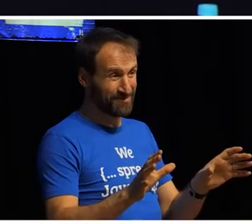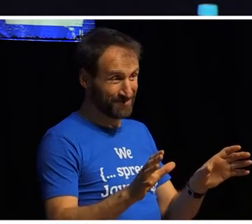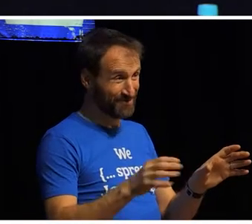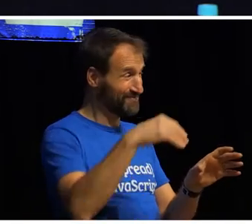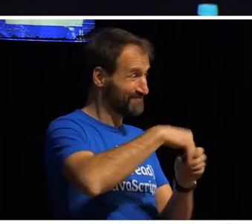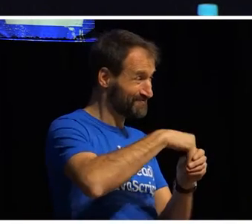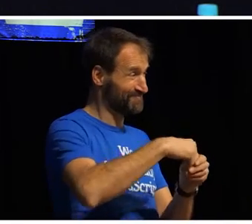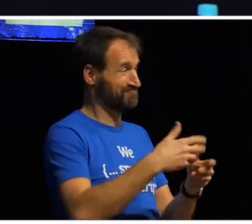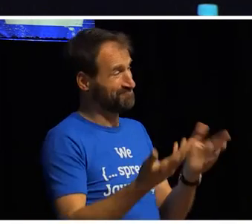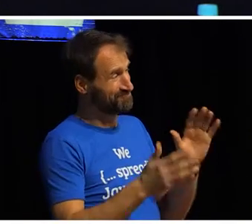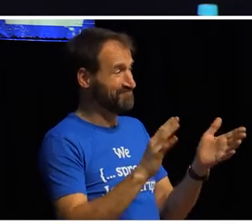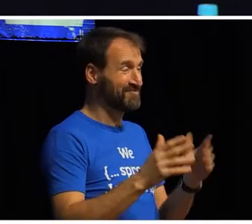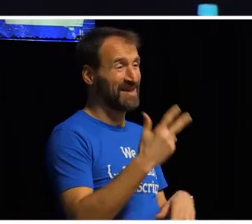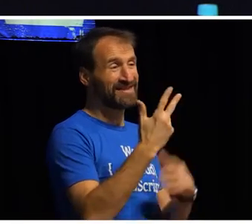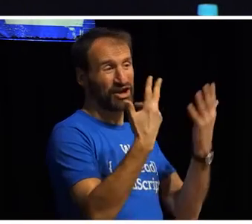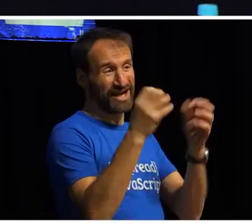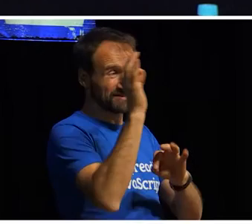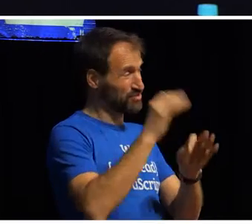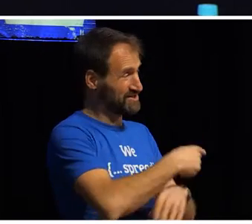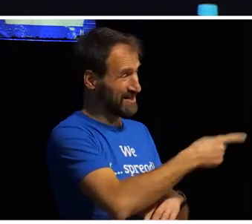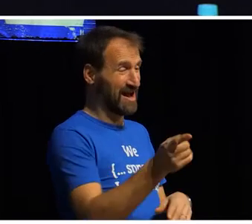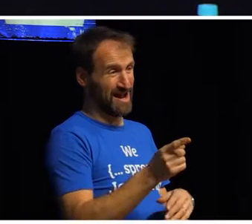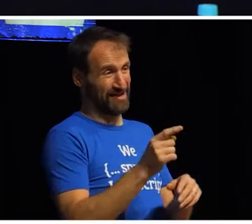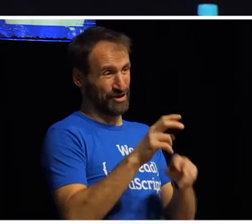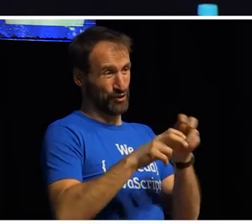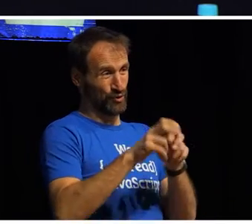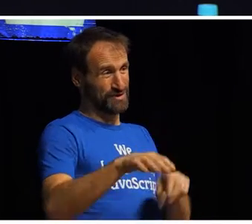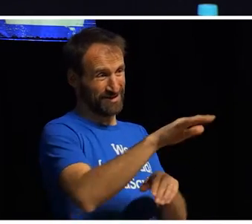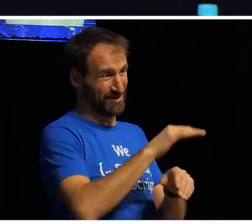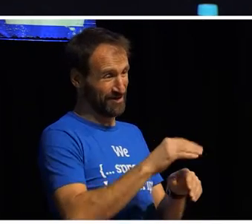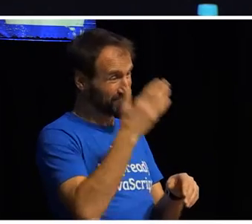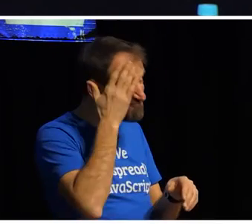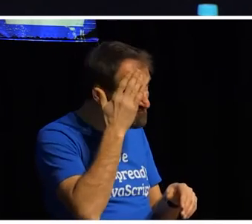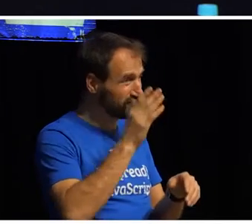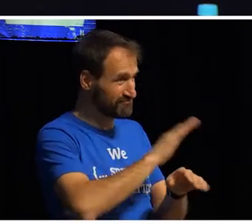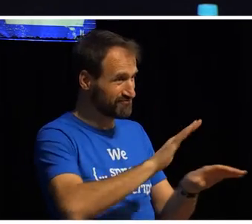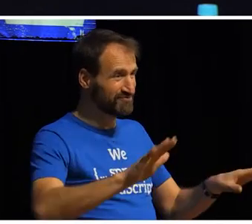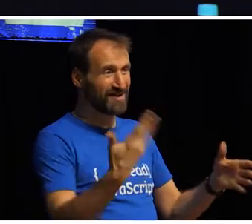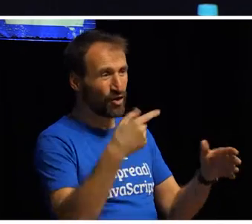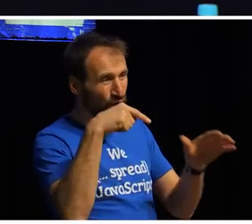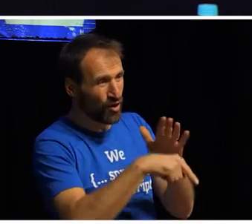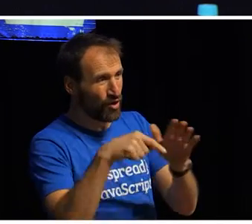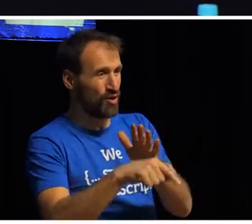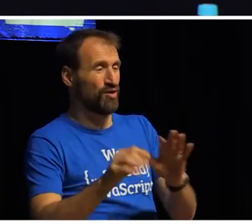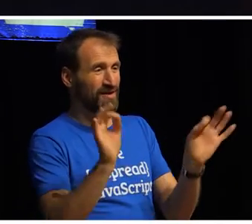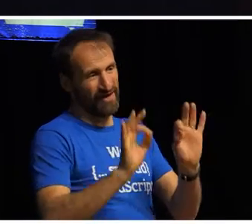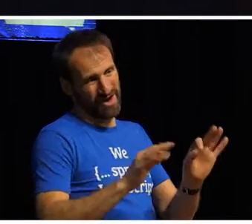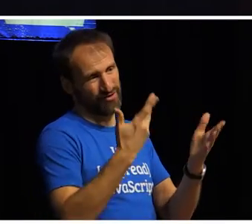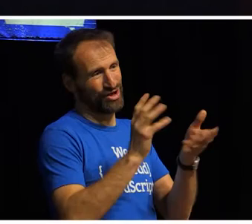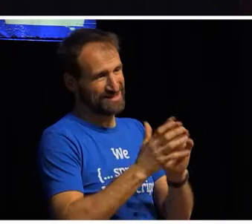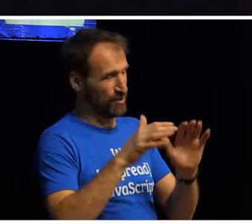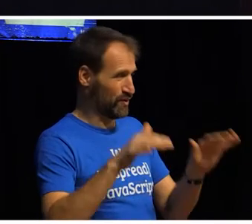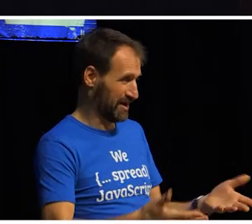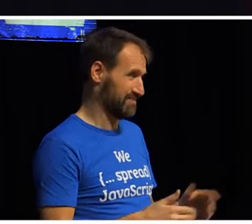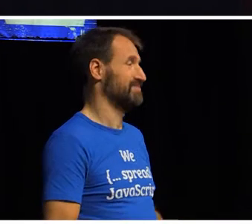node shop has those and this risks node apps and this is kind of the focus that I talk about